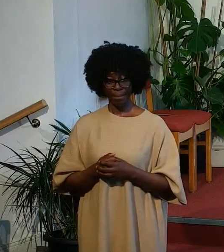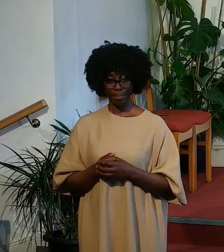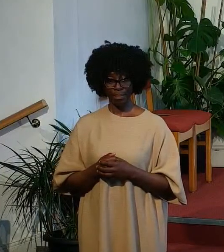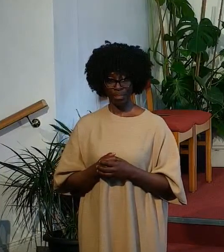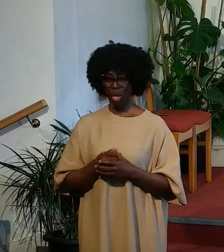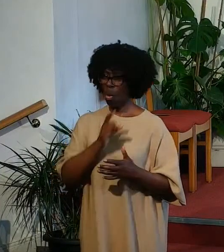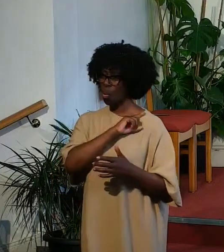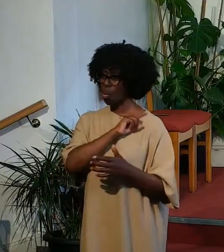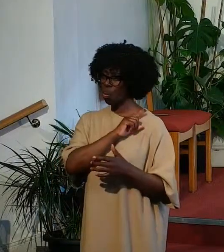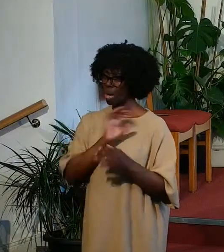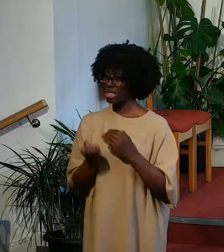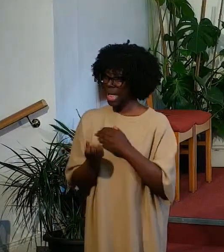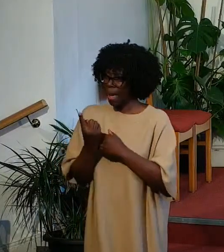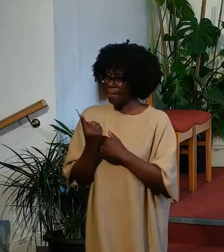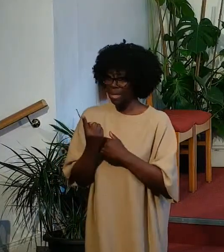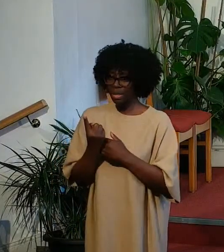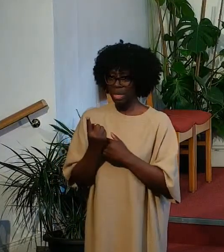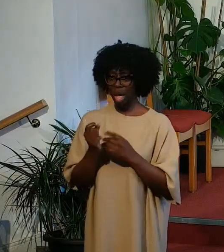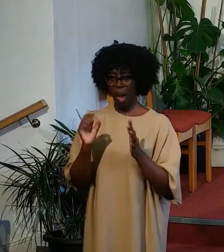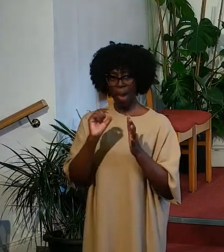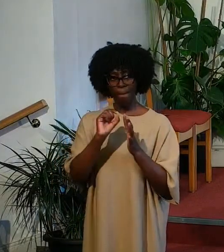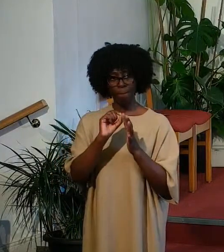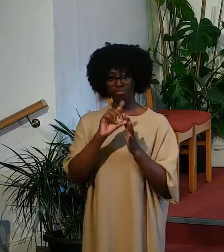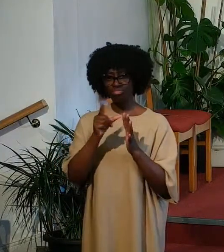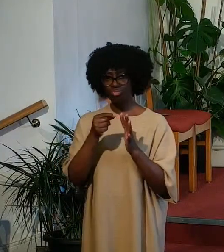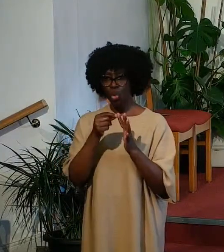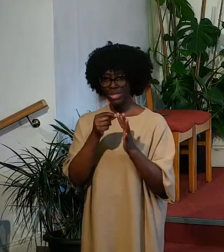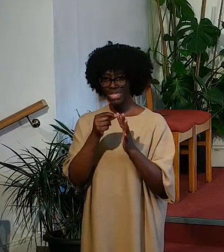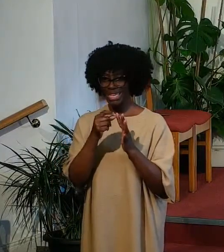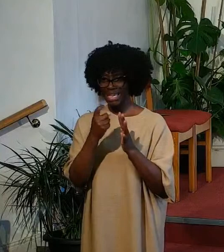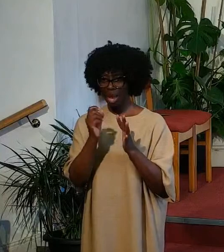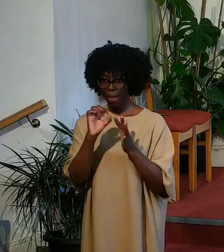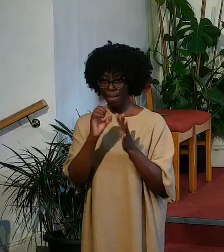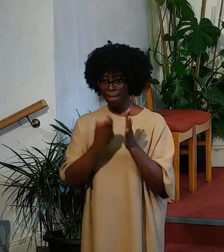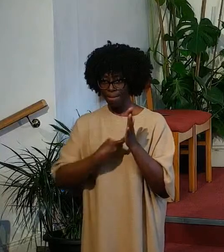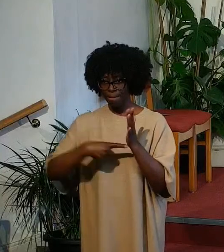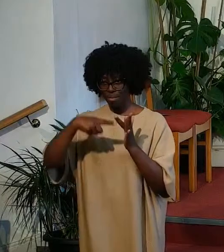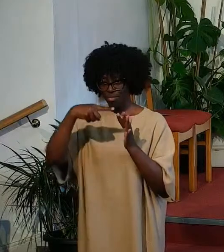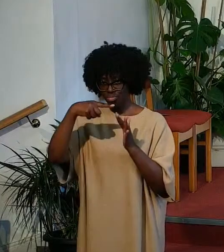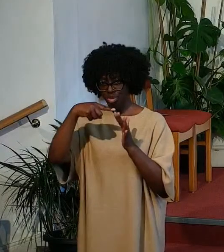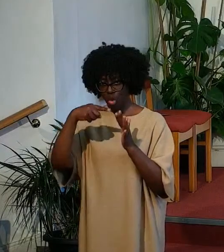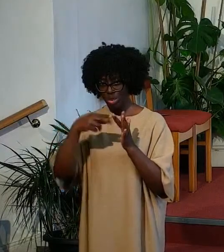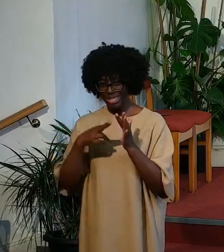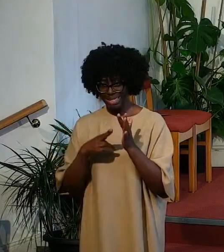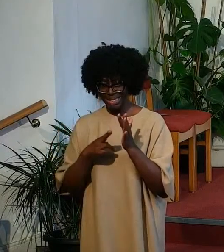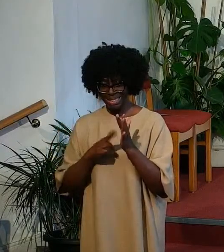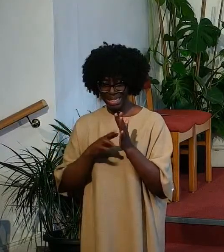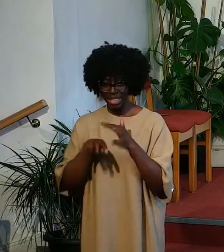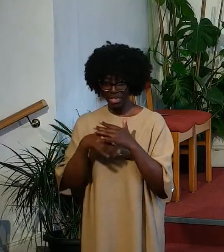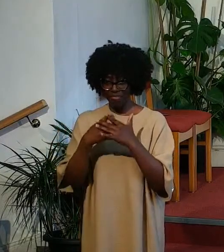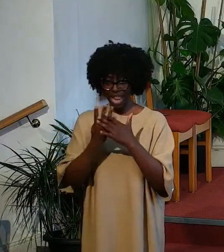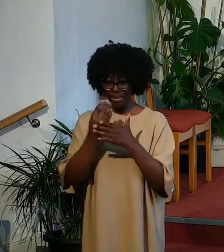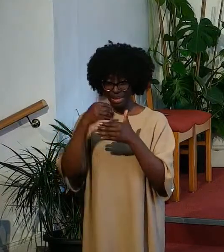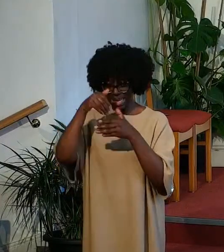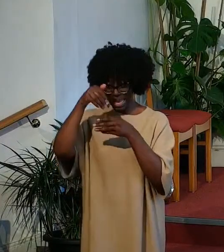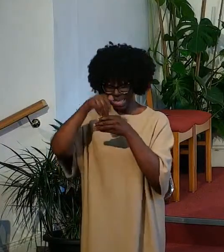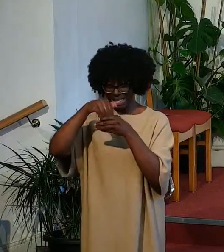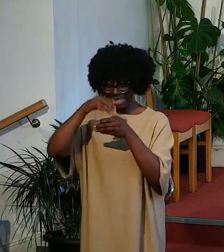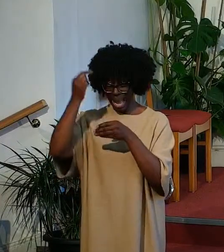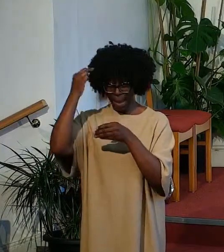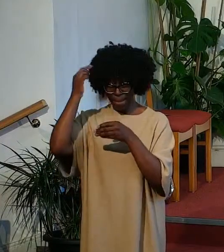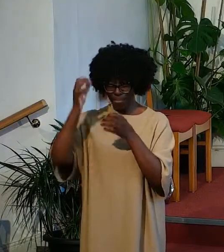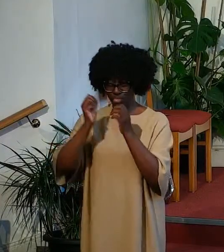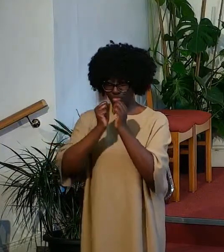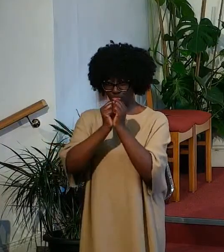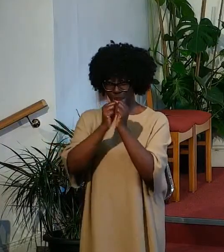that accumulates in the brain, in the center of that or associated with that are cholesterol crystals. So